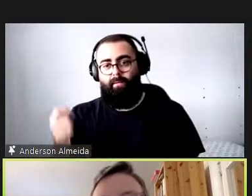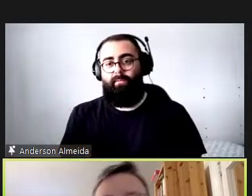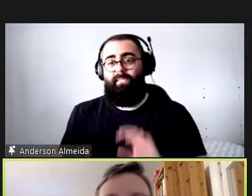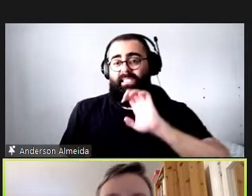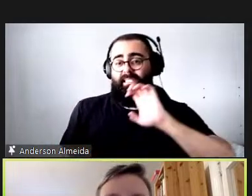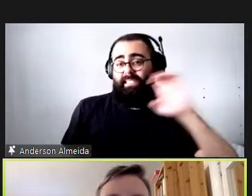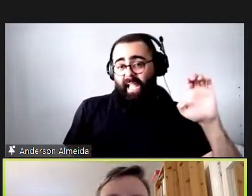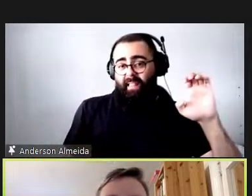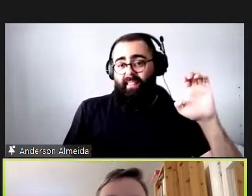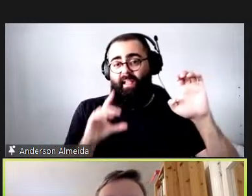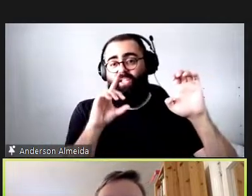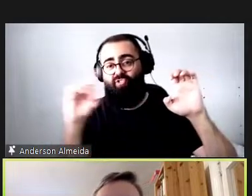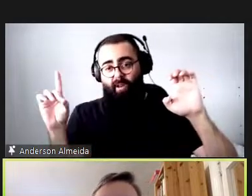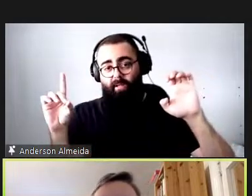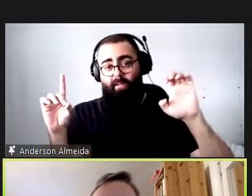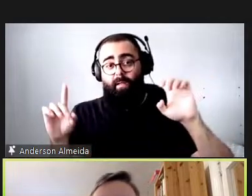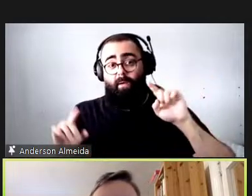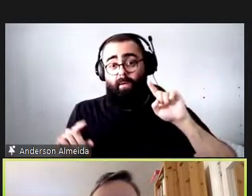on the right.